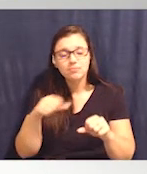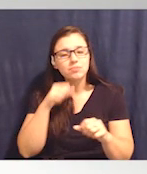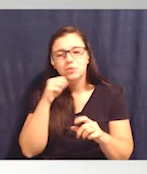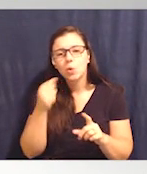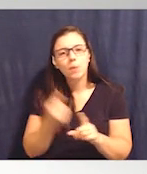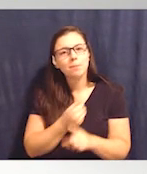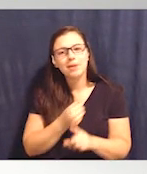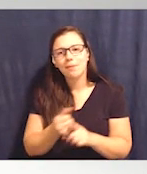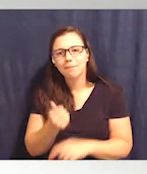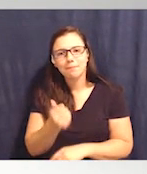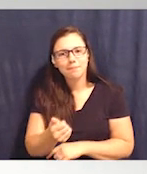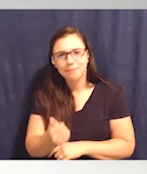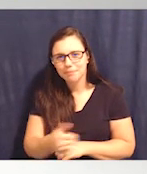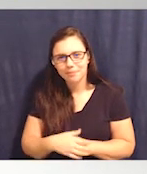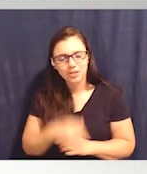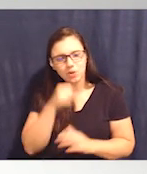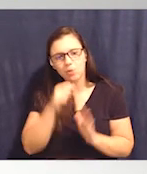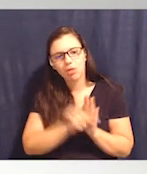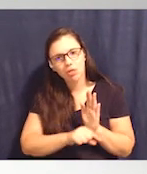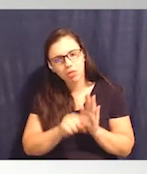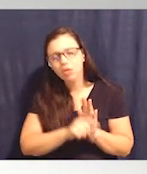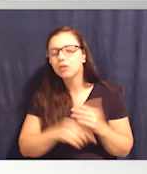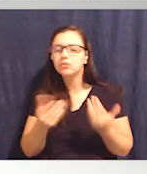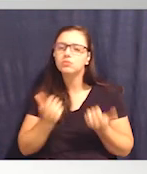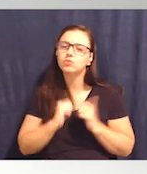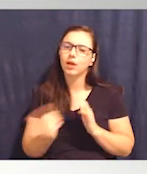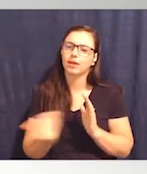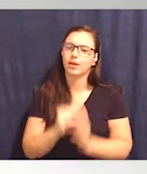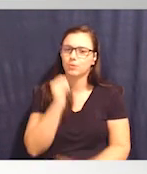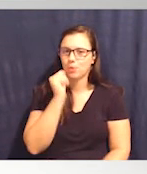Simply try again tomorrow.